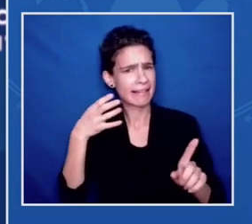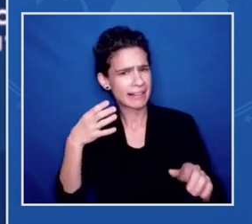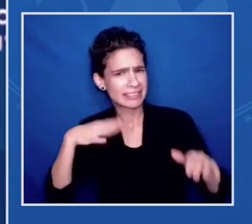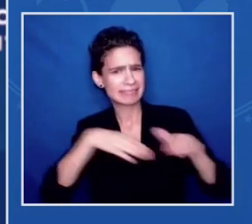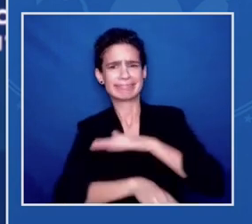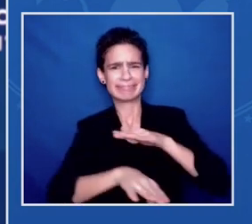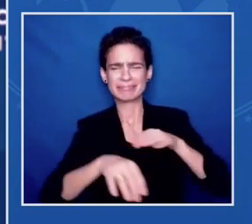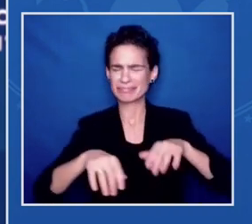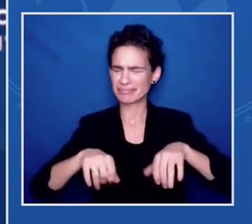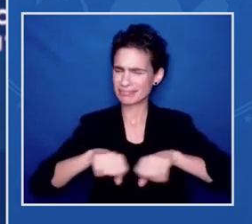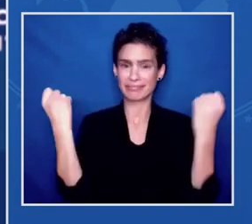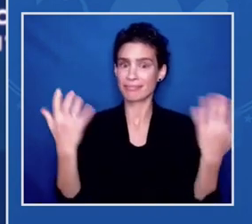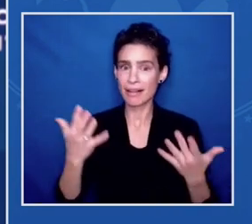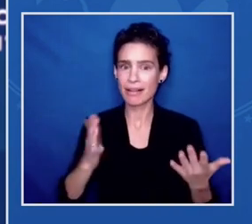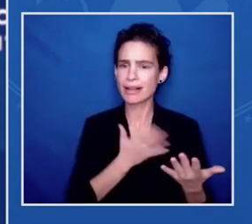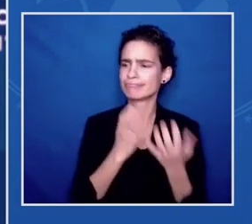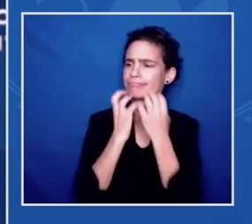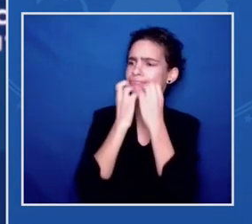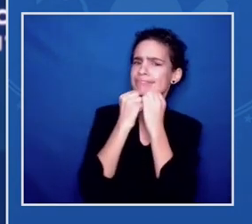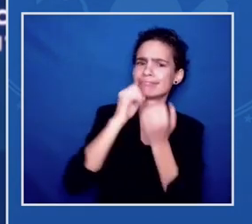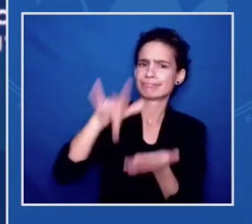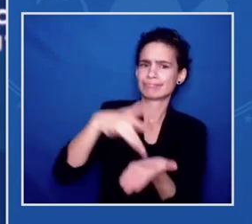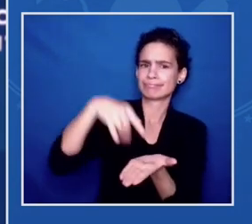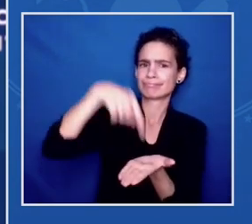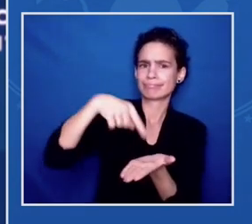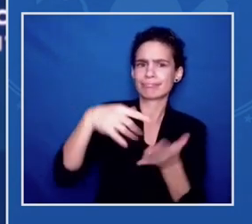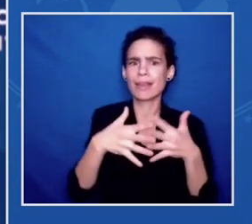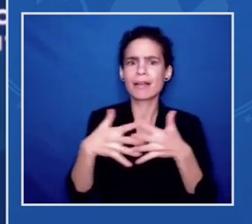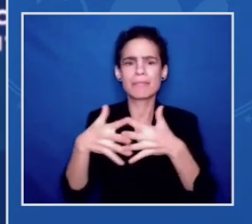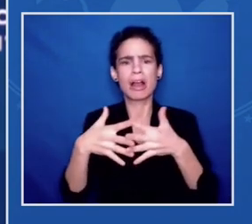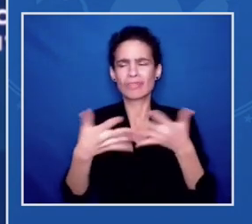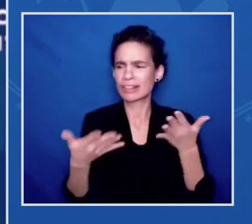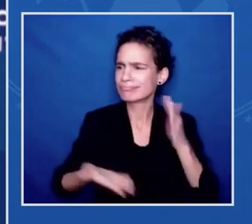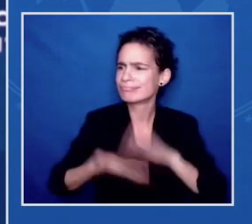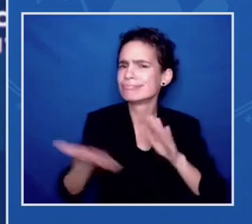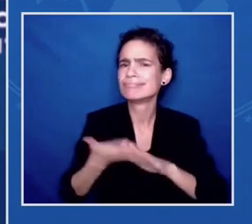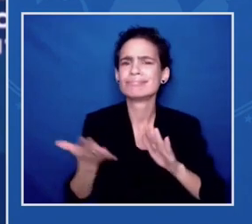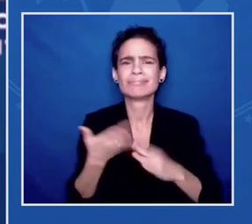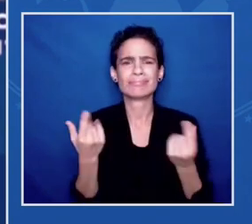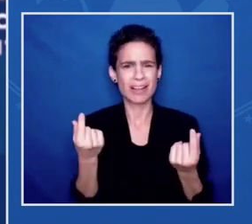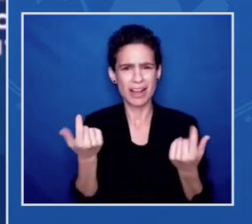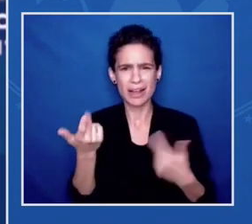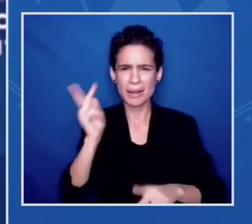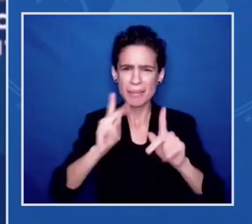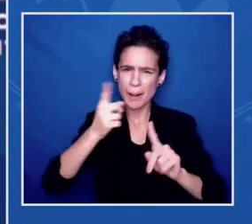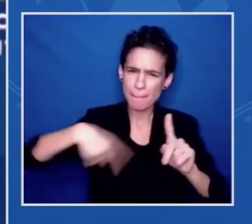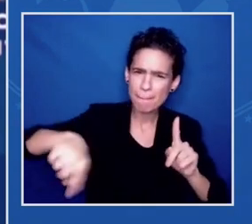sacred of American undertakings, the doing of the people's business.